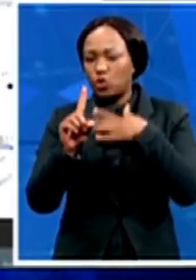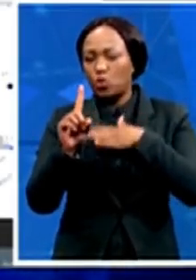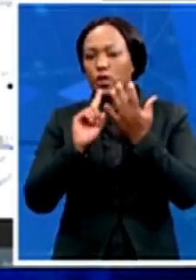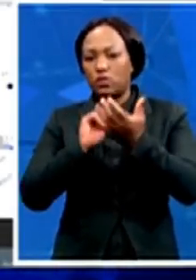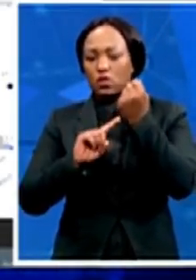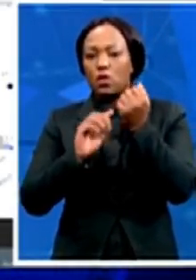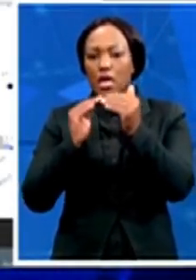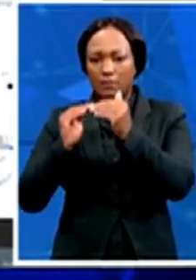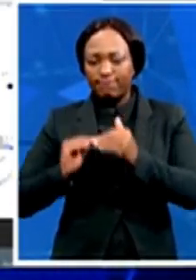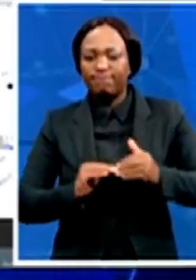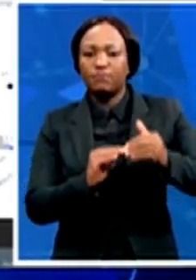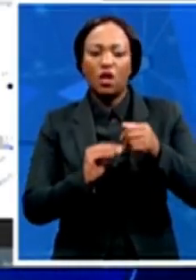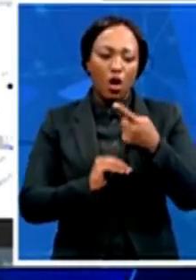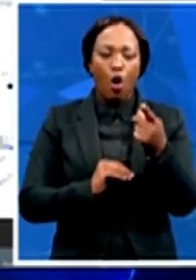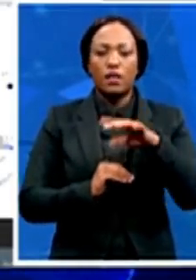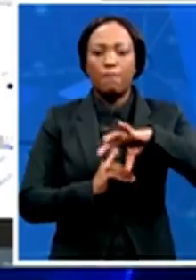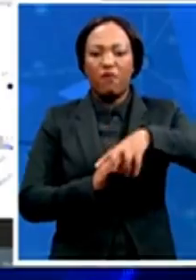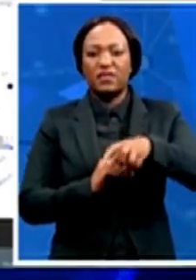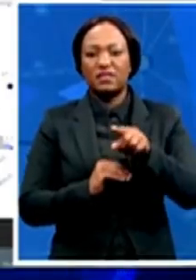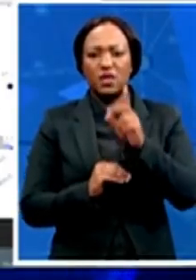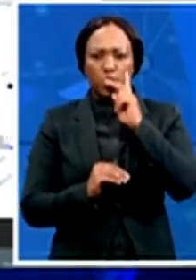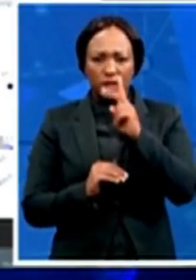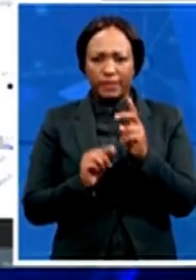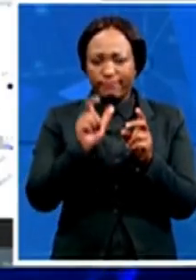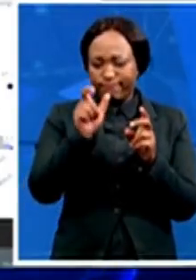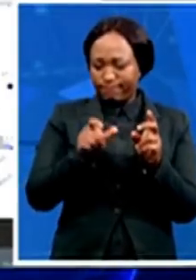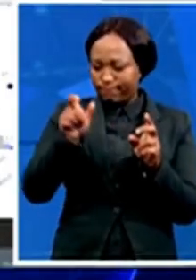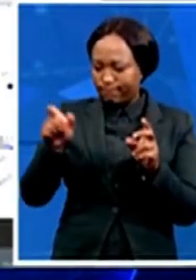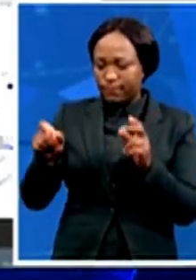that breakdown in each geographic area. The highest proportion of people